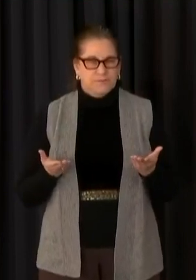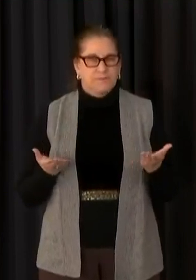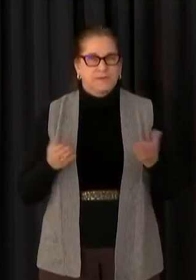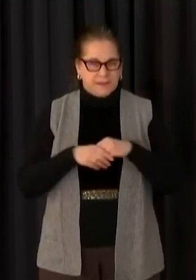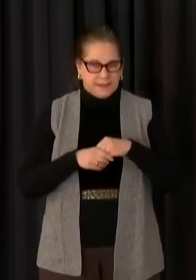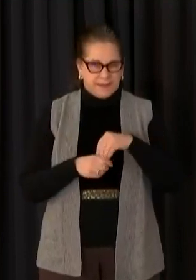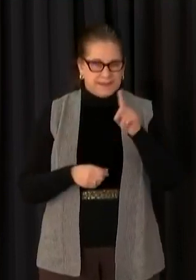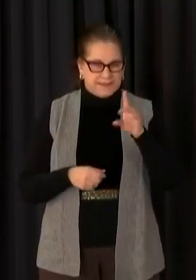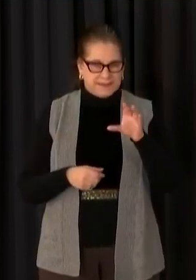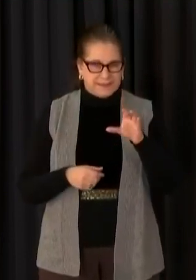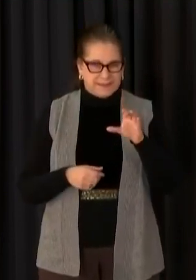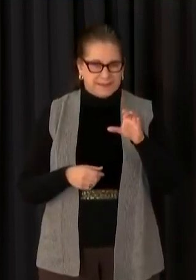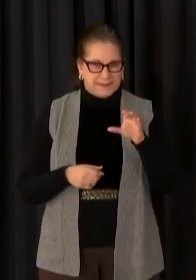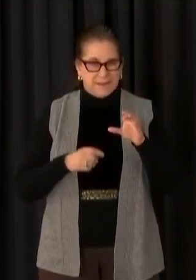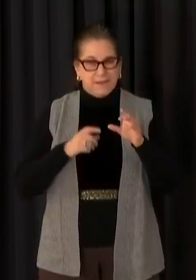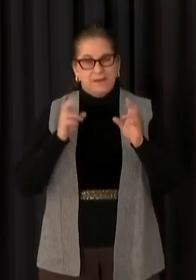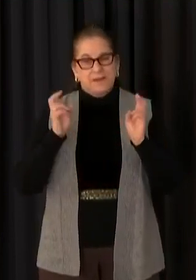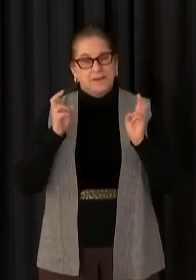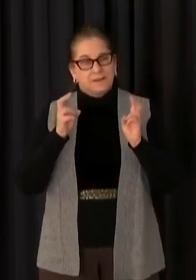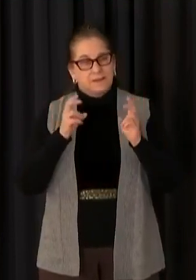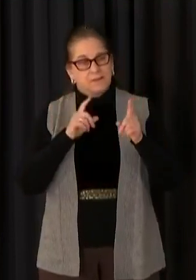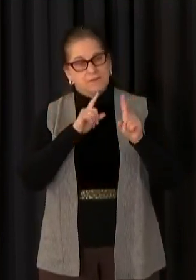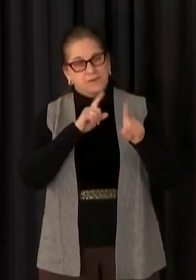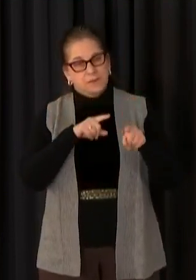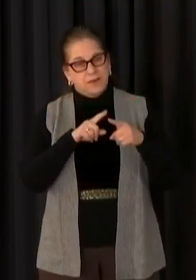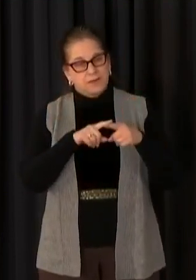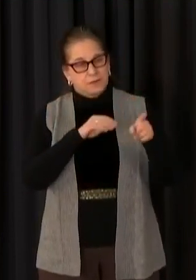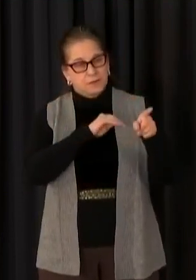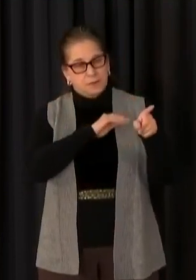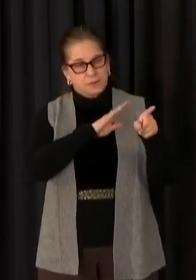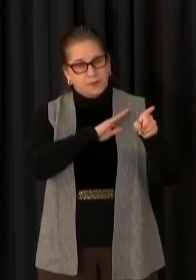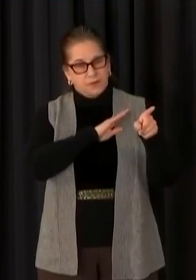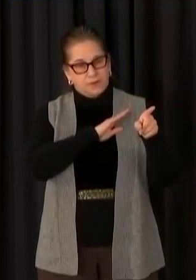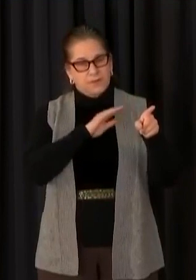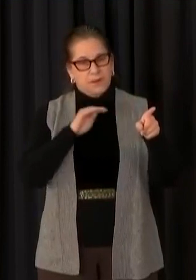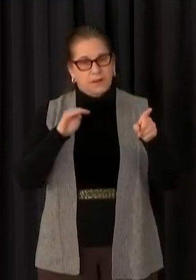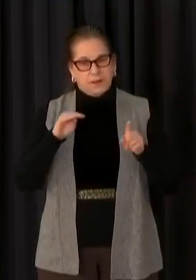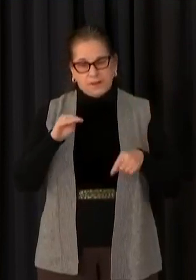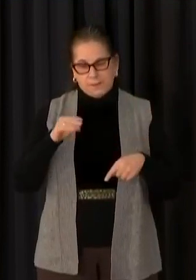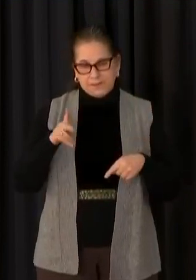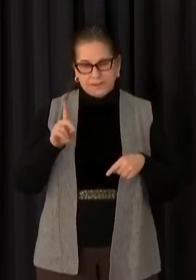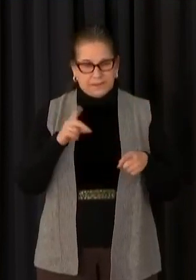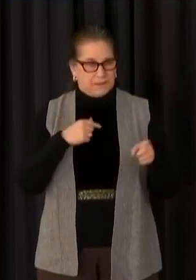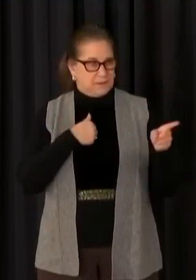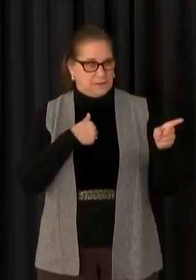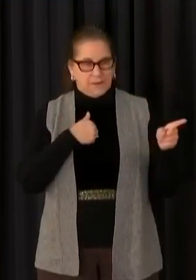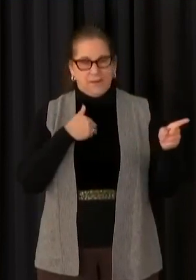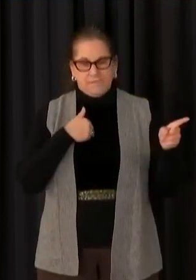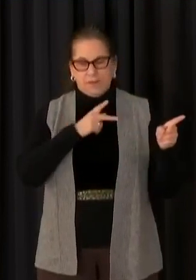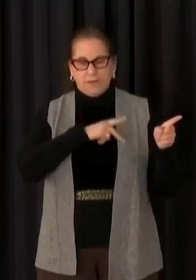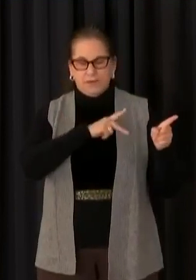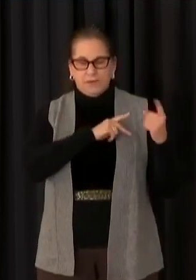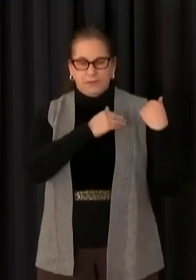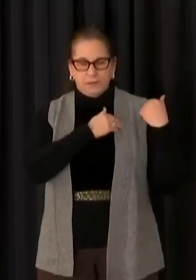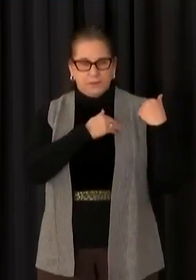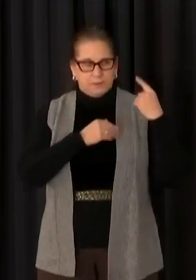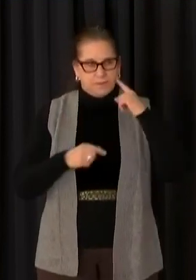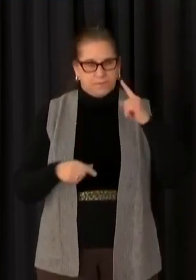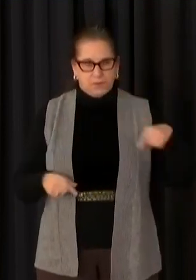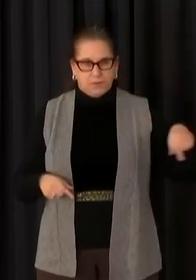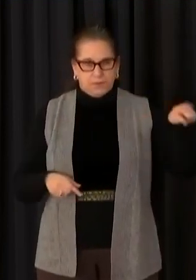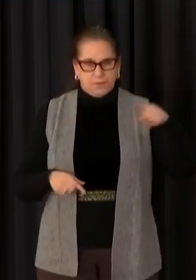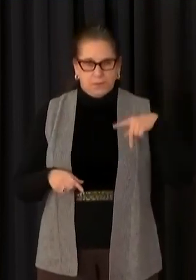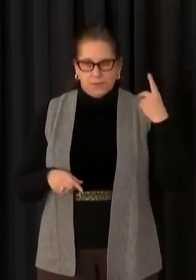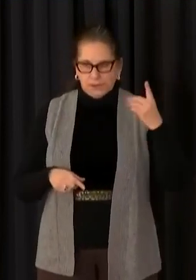Columbia. With response to the mayor's security, obviously the Metropolitan Police Department and me personally, we're responsible for that, but we do not discuss